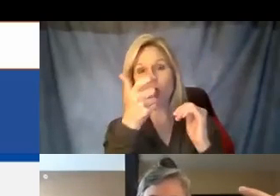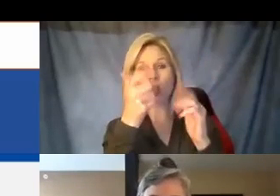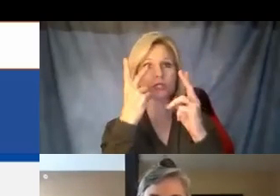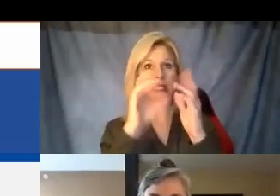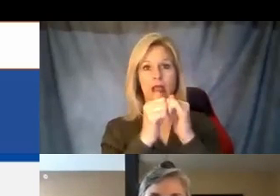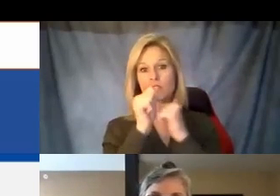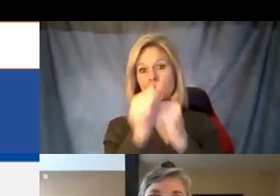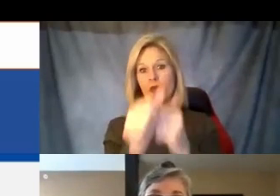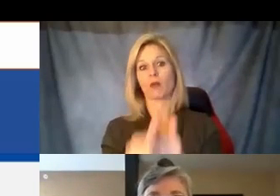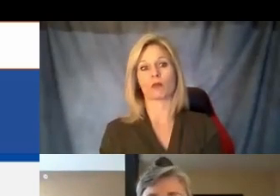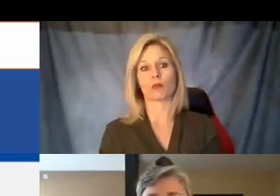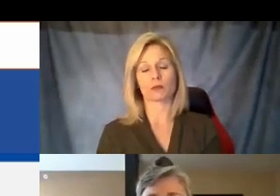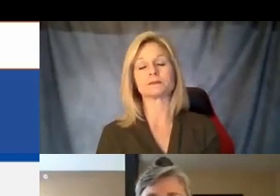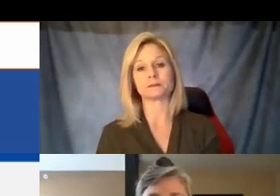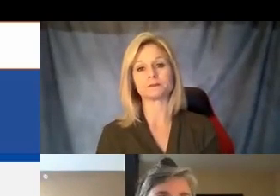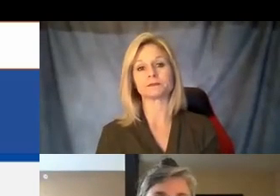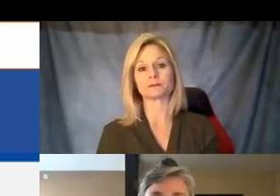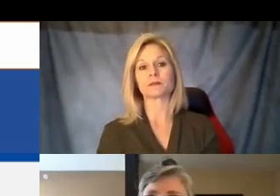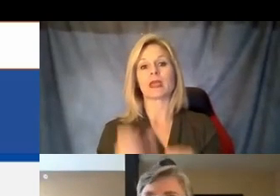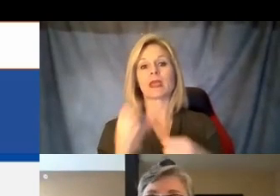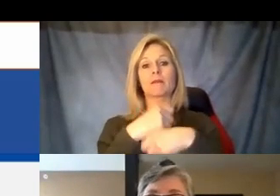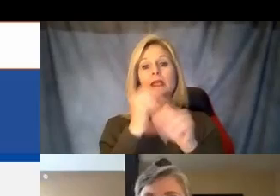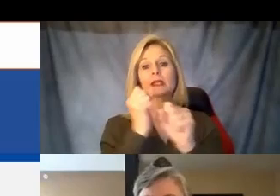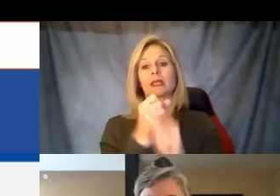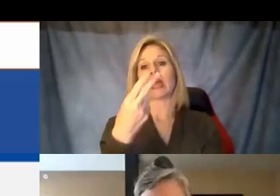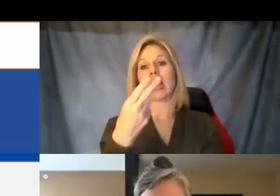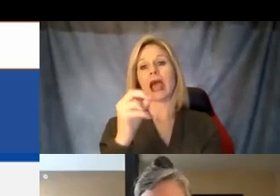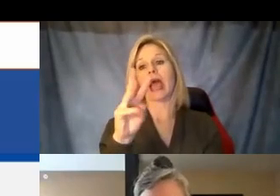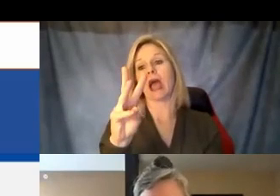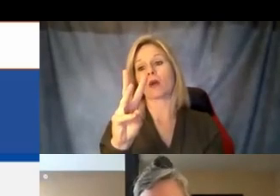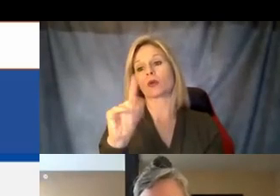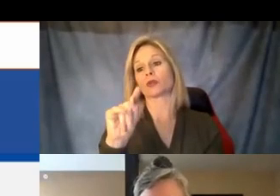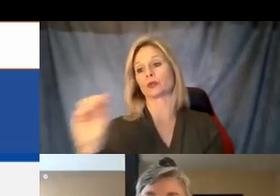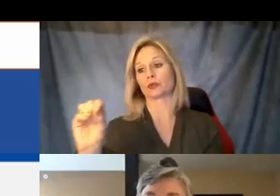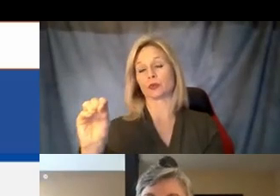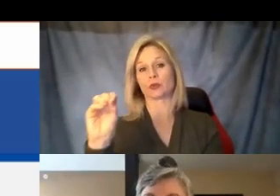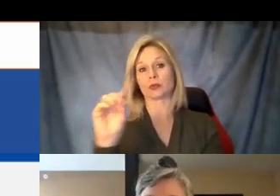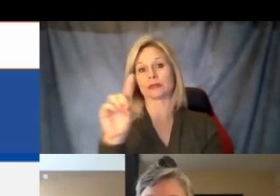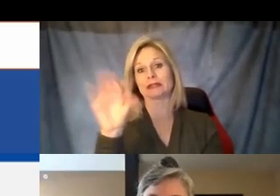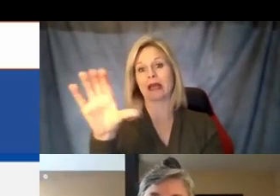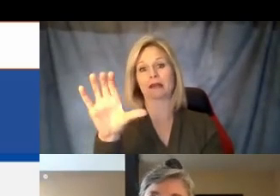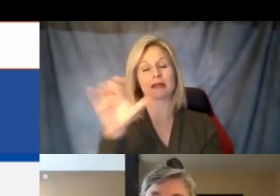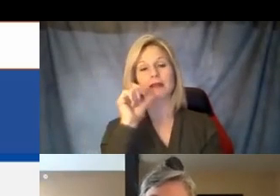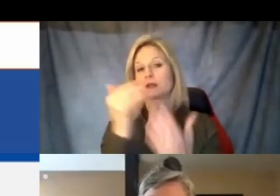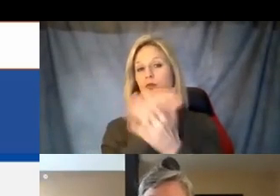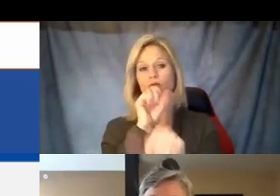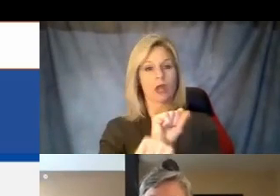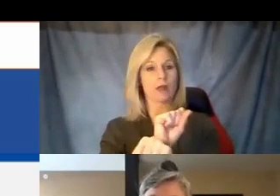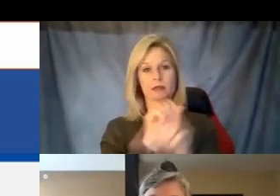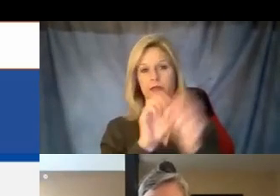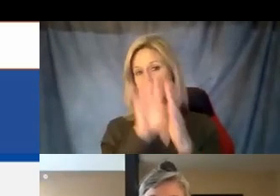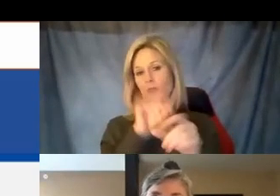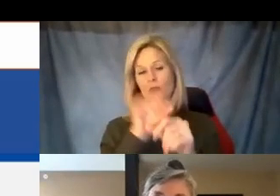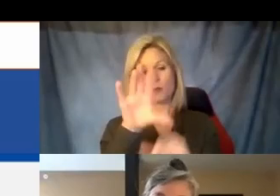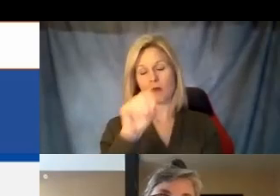along. Making how-to documents is not a new job that you have to develop in your company. We make this